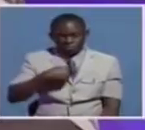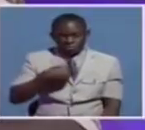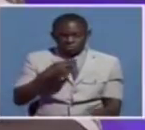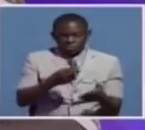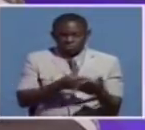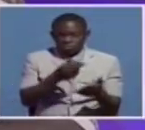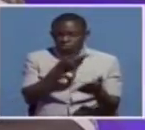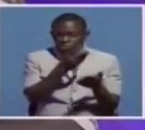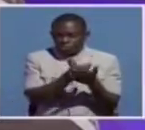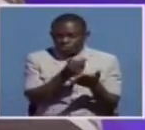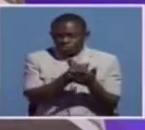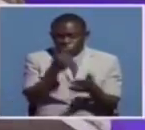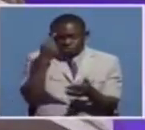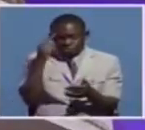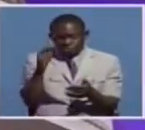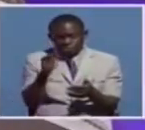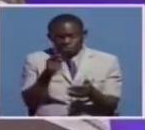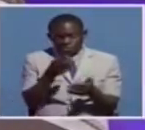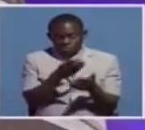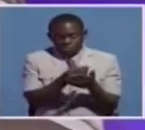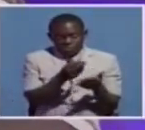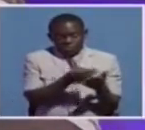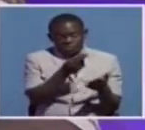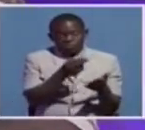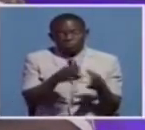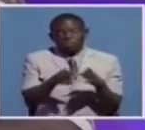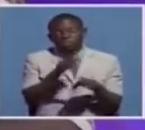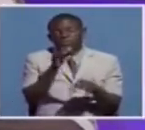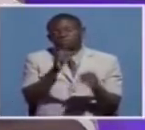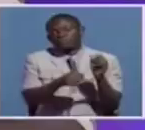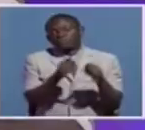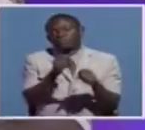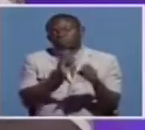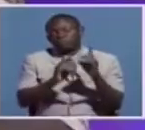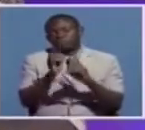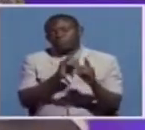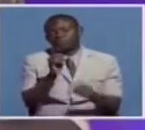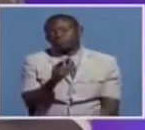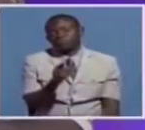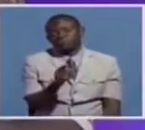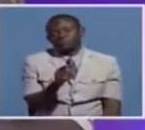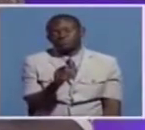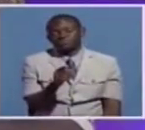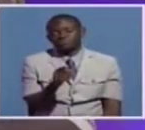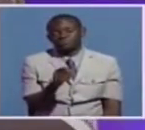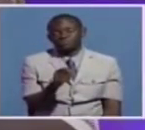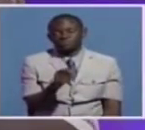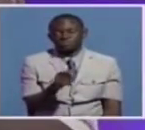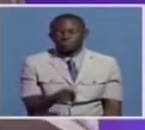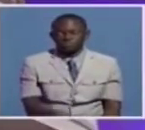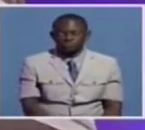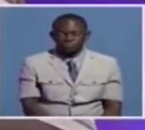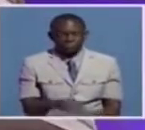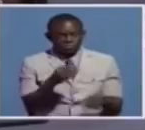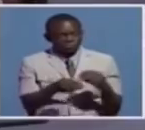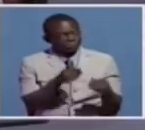Then we'd discuss all the things, and I would have the privilege, because I was fundraising, I would have the privilege of sitting in some of the meetings. So you got closer to him